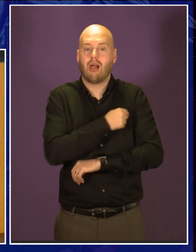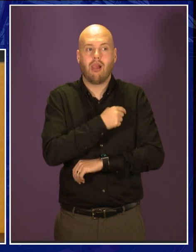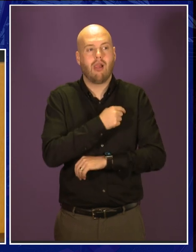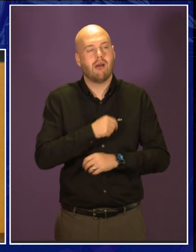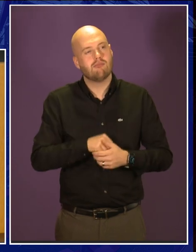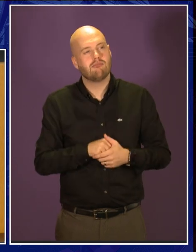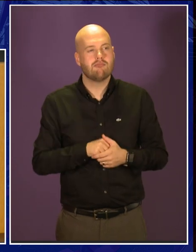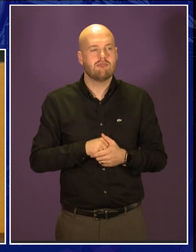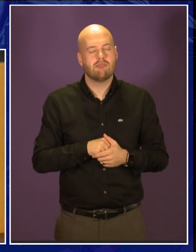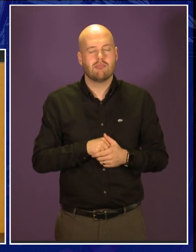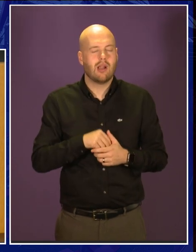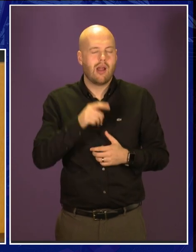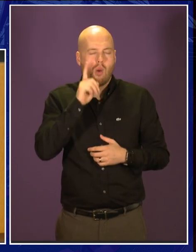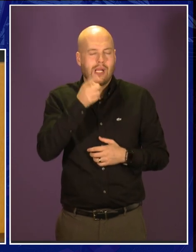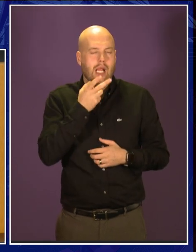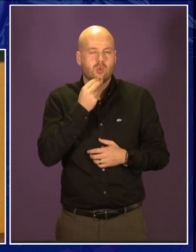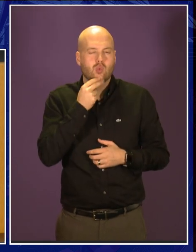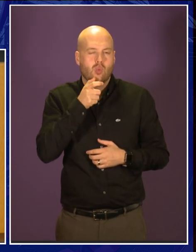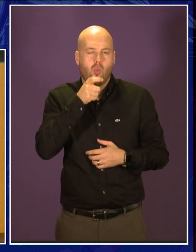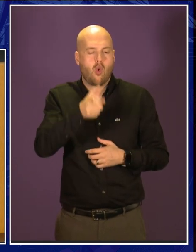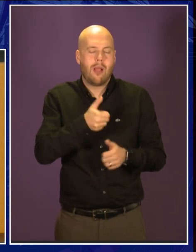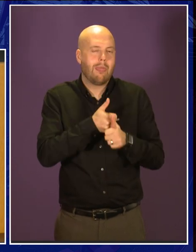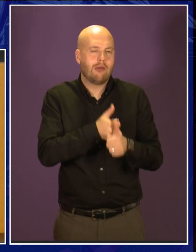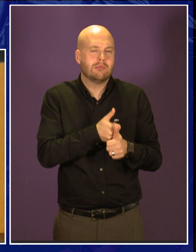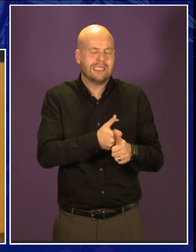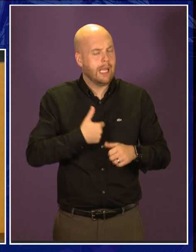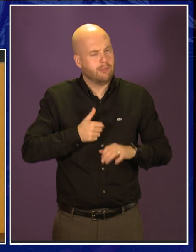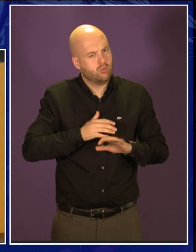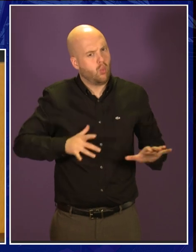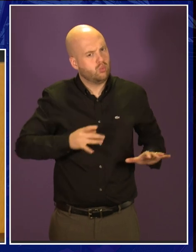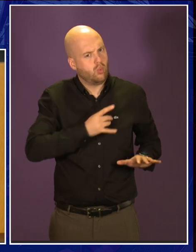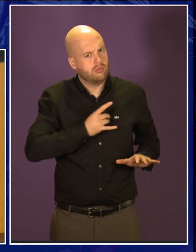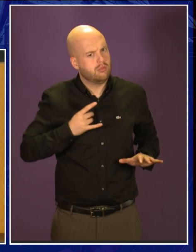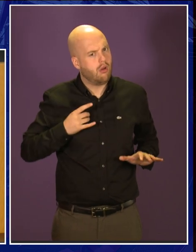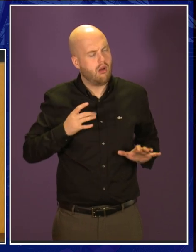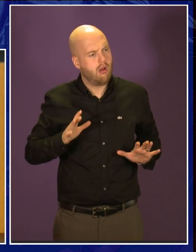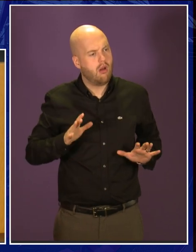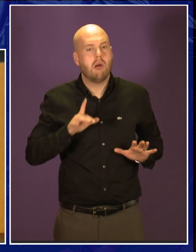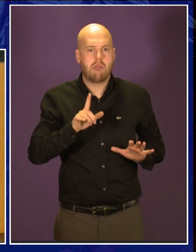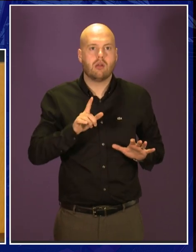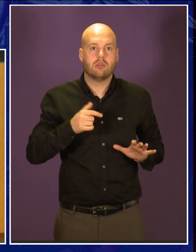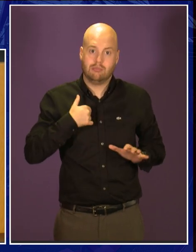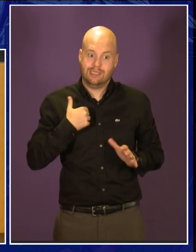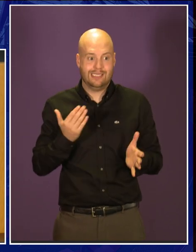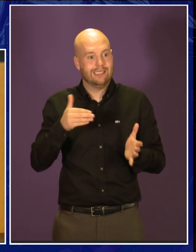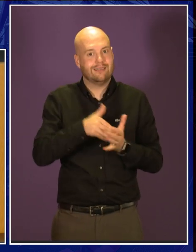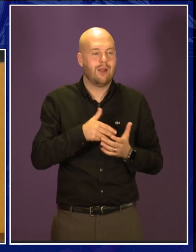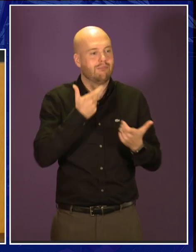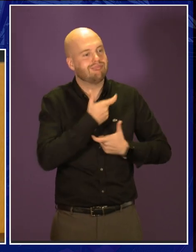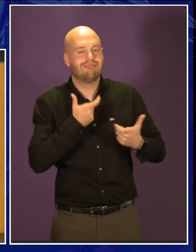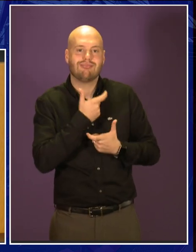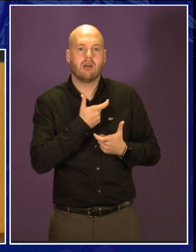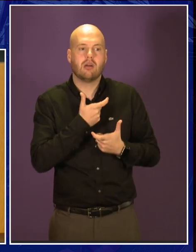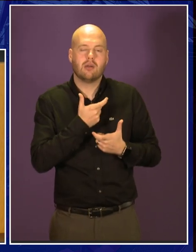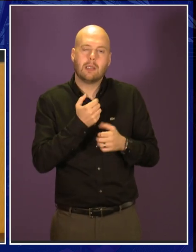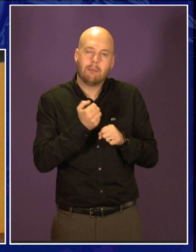I will not say therapy, because that's a big word, we are not doctors, but I will say make it easier for them. The same for the families.